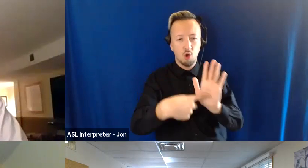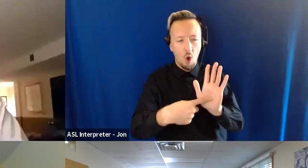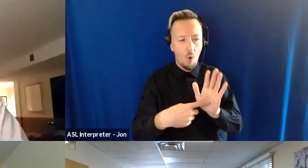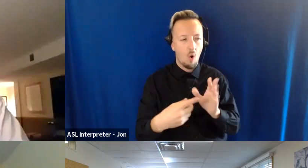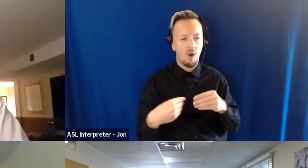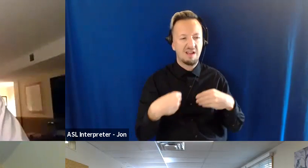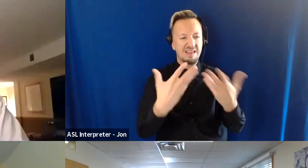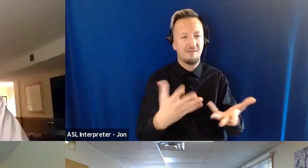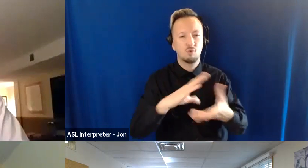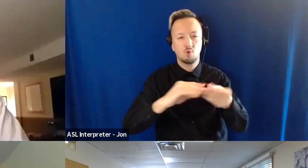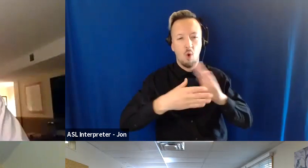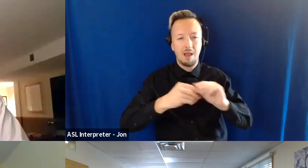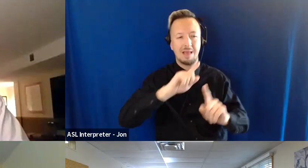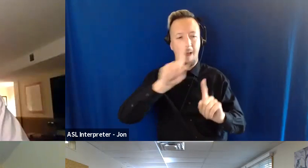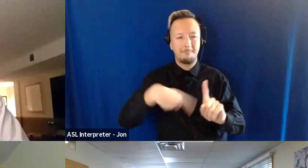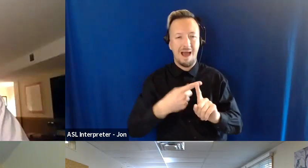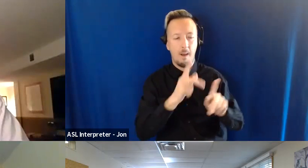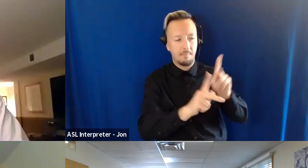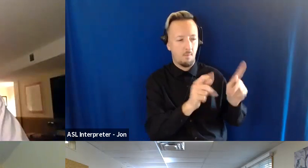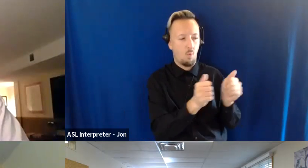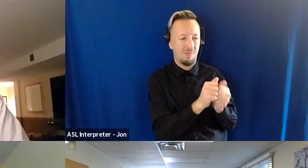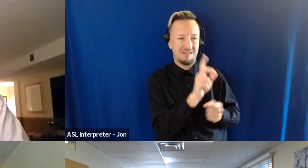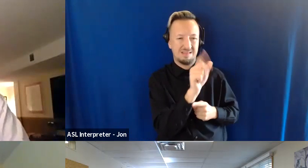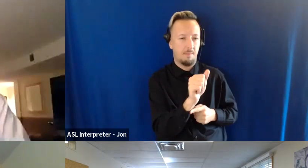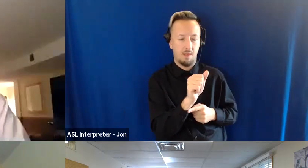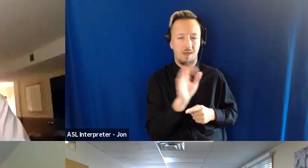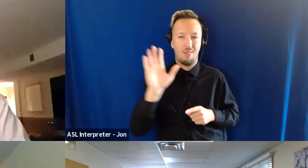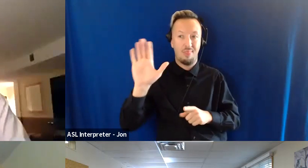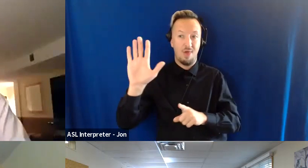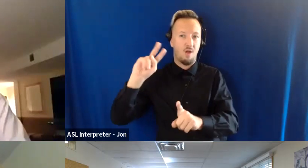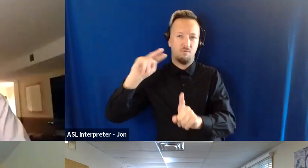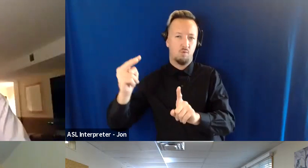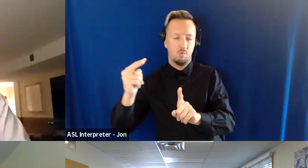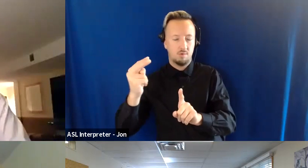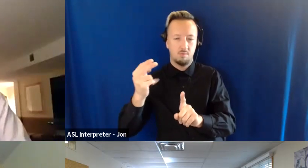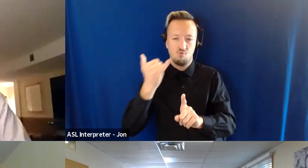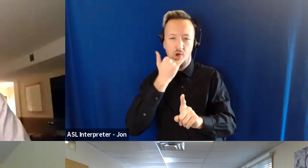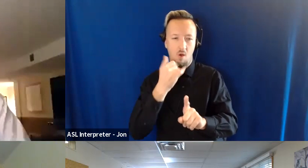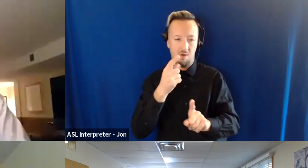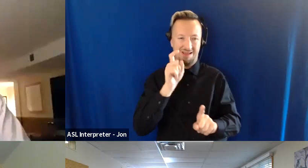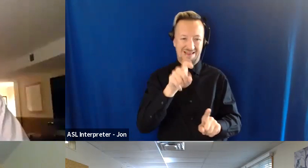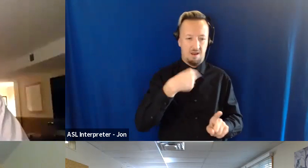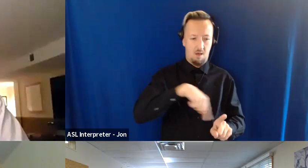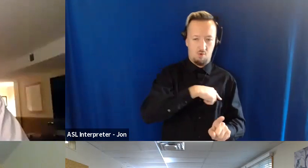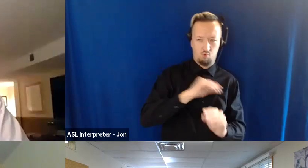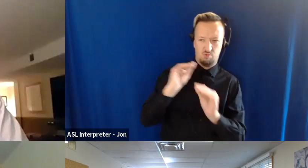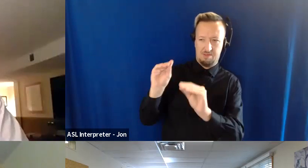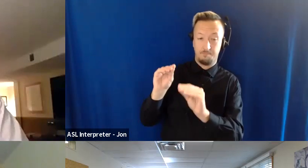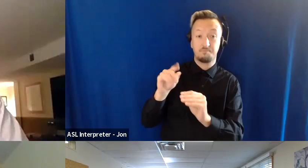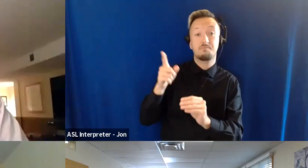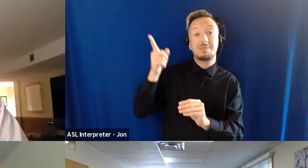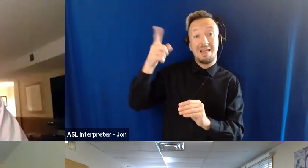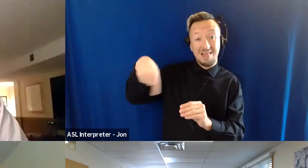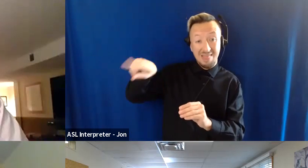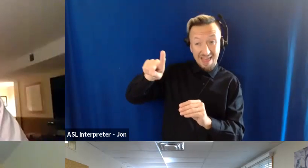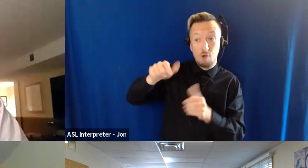with disabilities, sometimes in a proper light. And I think even when they do strive to do it in the proper light, it comes off